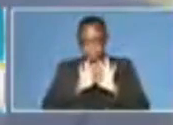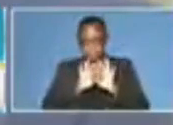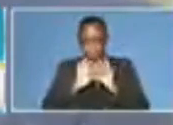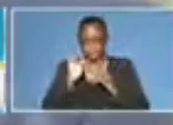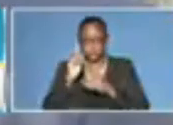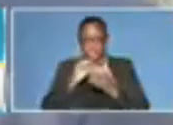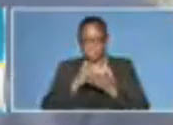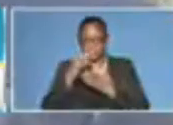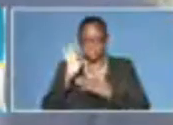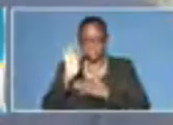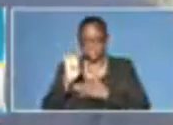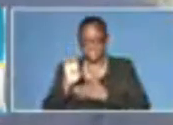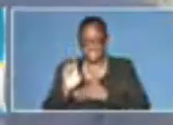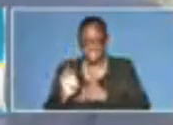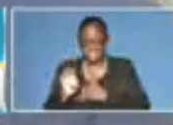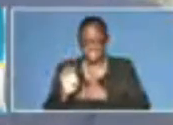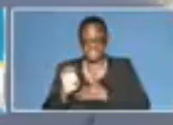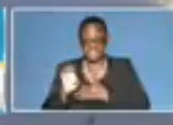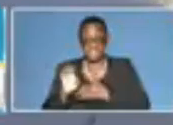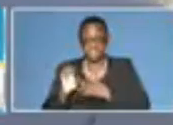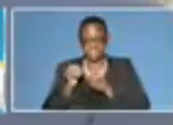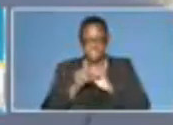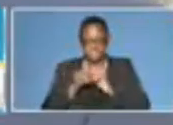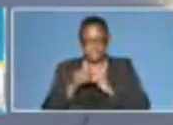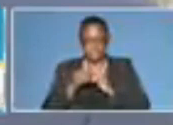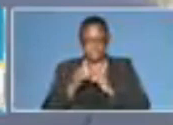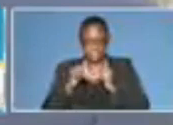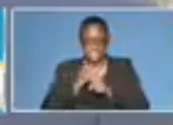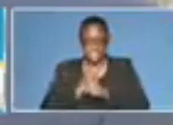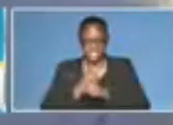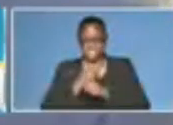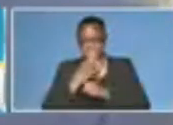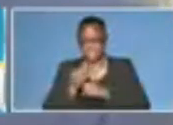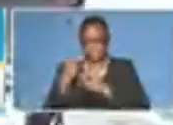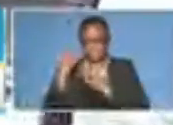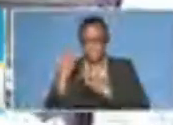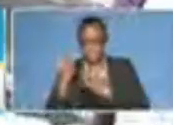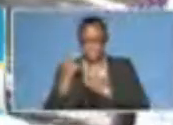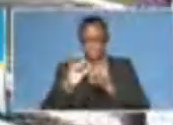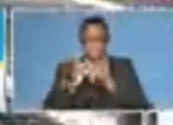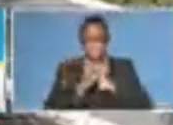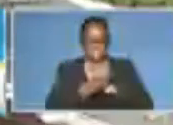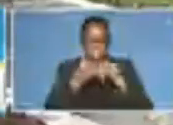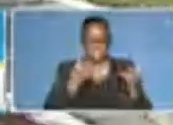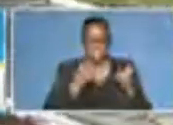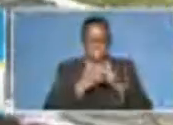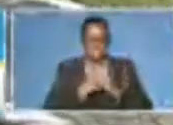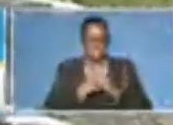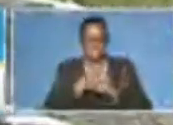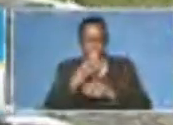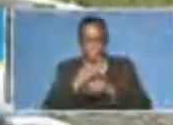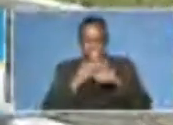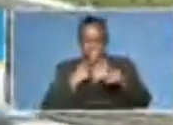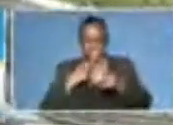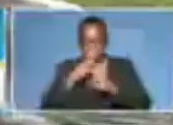many of them have been in places for a number of years, and enforcement is being lax. So we want to change that. Commander Bolag agrees. They were in